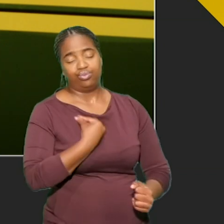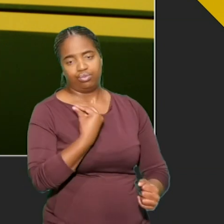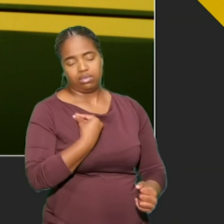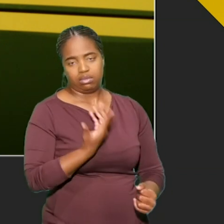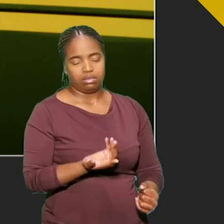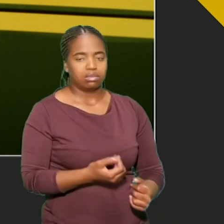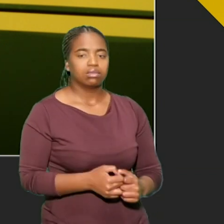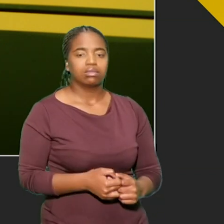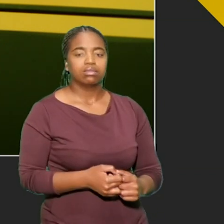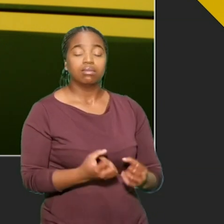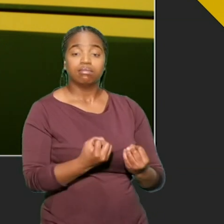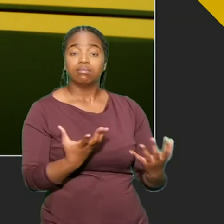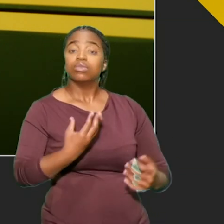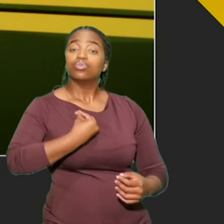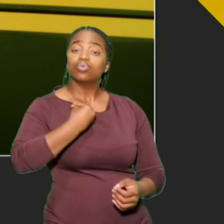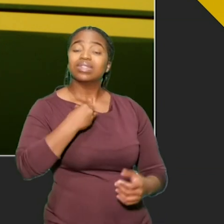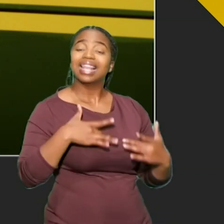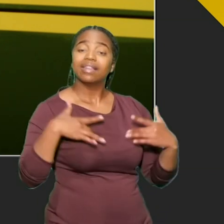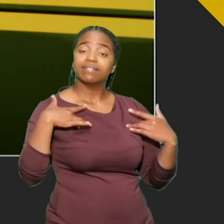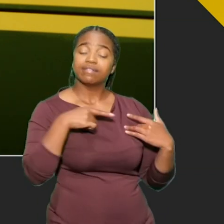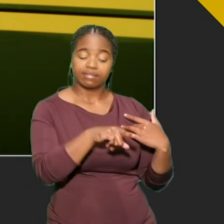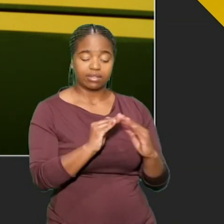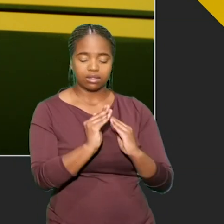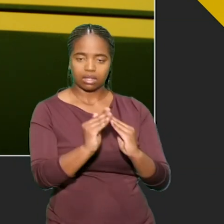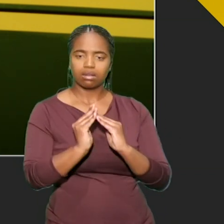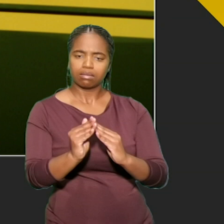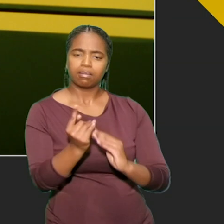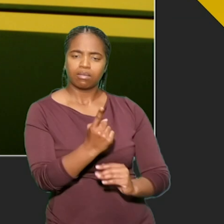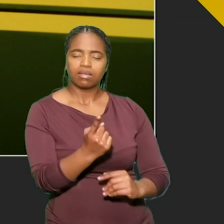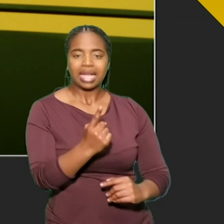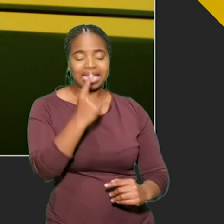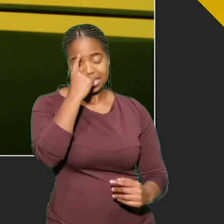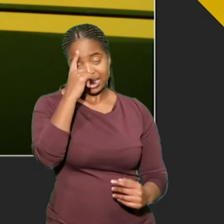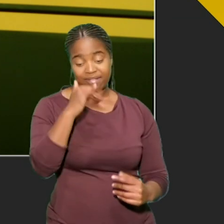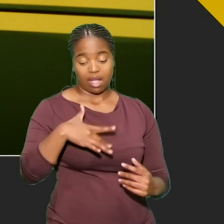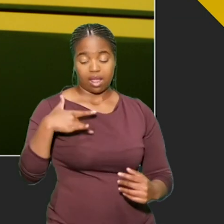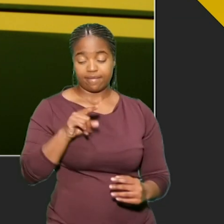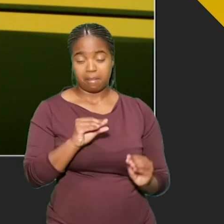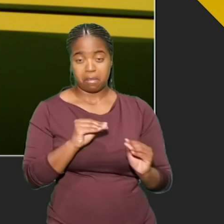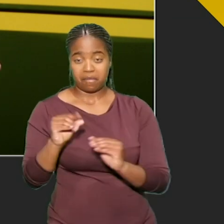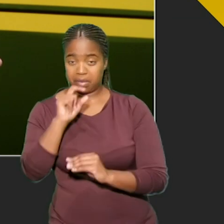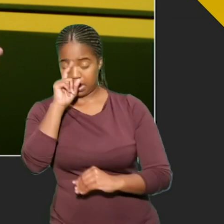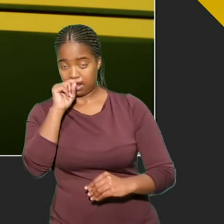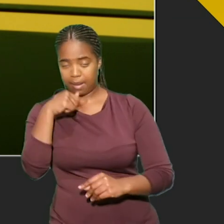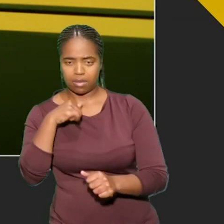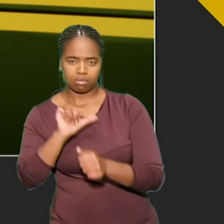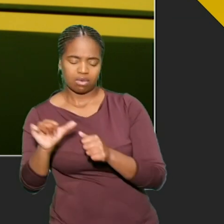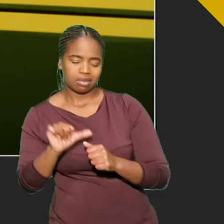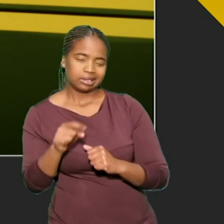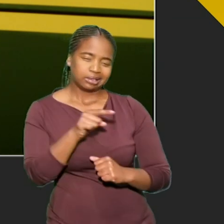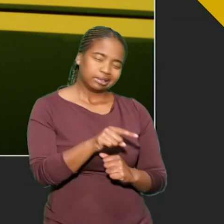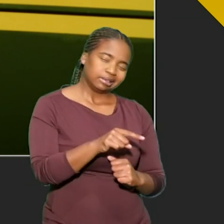there's a great number of young people that are living in the townships that always have the perception ukuthi bengihlale emasuburbs ngingcono bengihlale